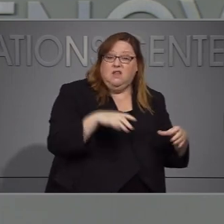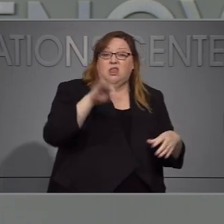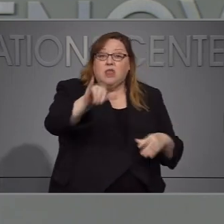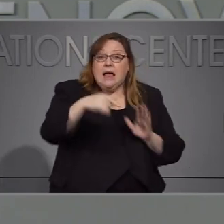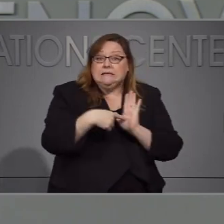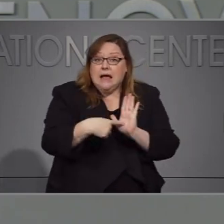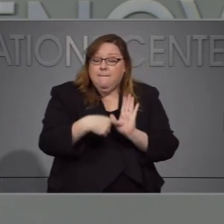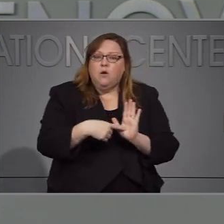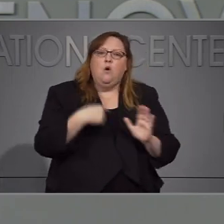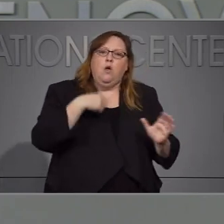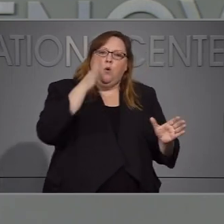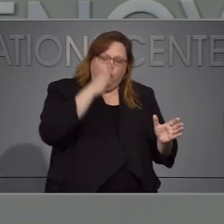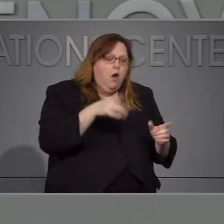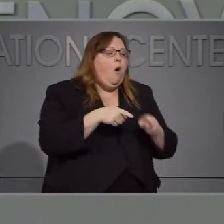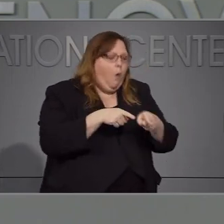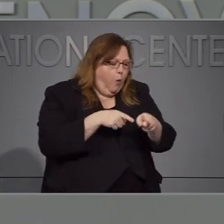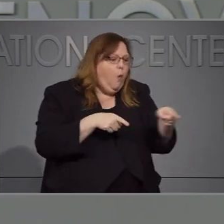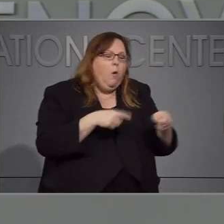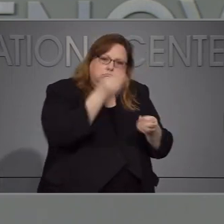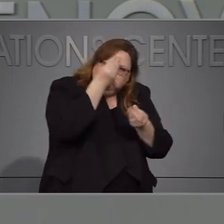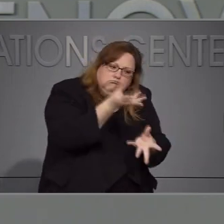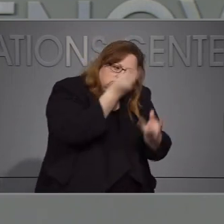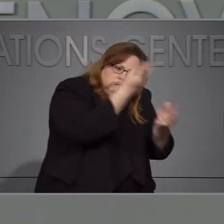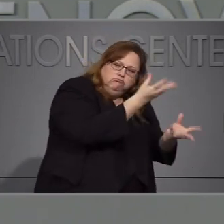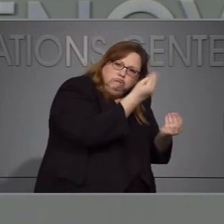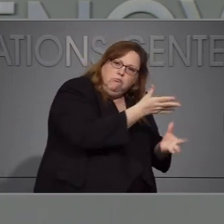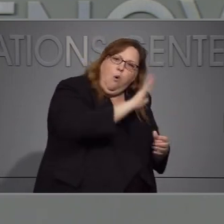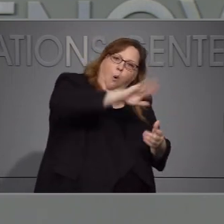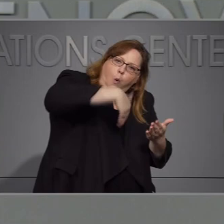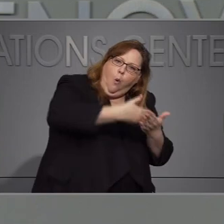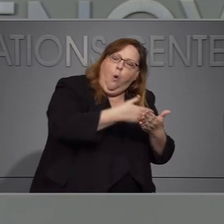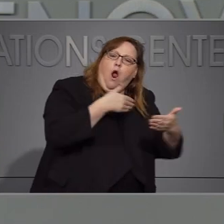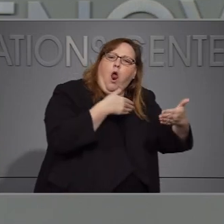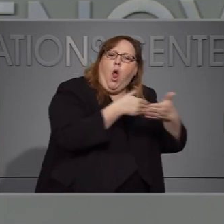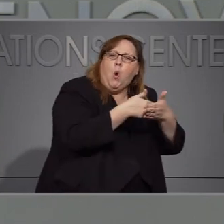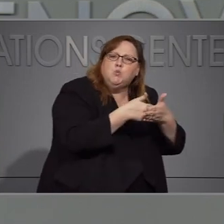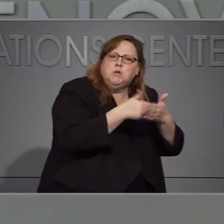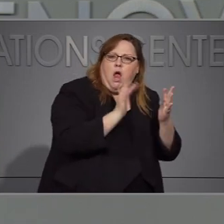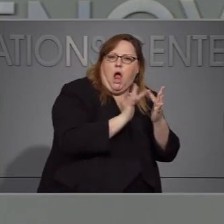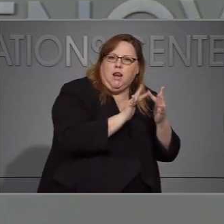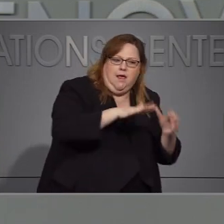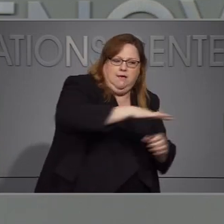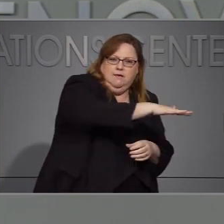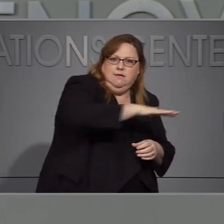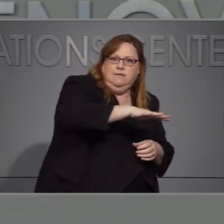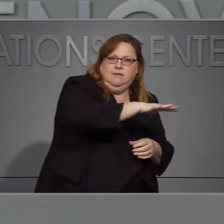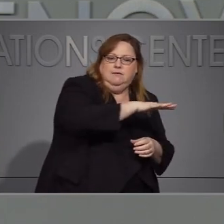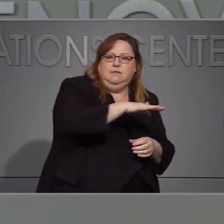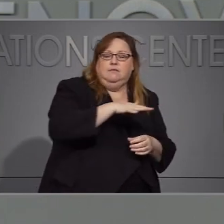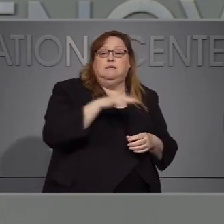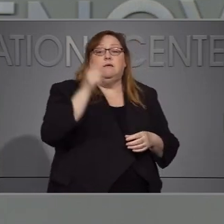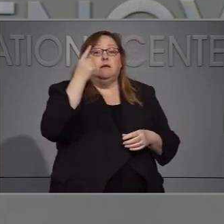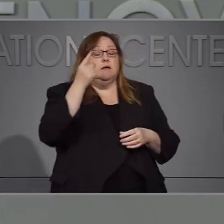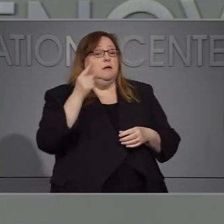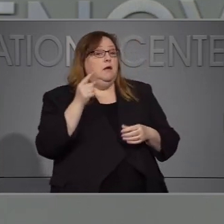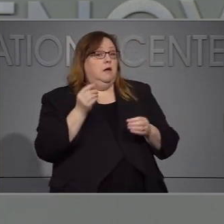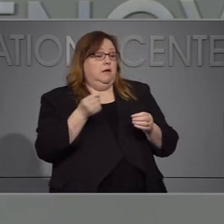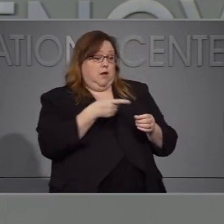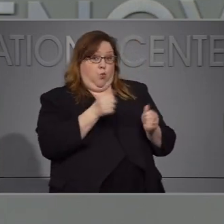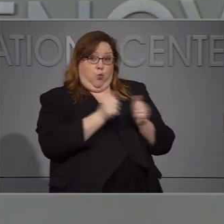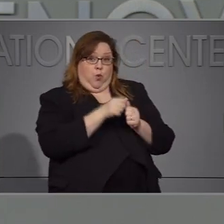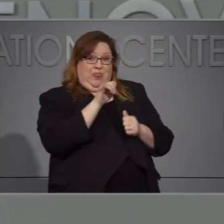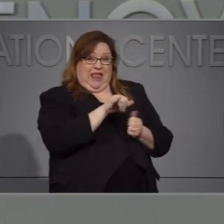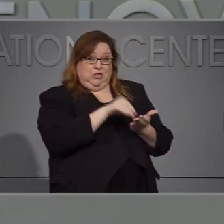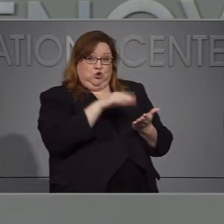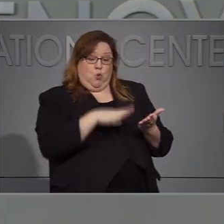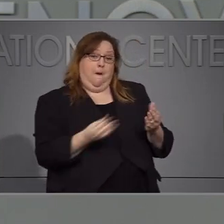would be doing contact tracing, alerting those folks who were the close contacts, again, more than 10 minutes, 6 feet apart, less